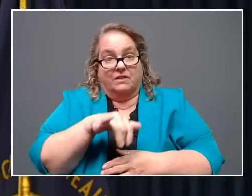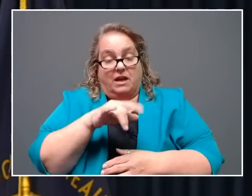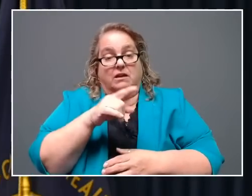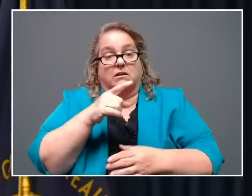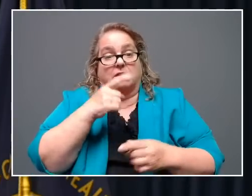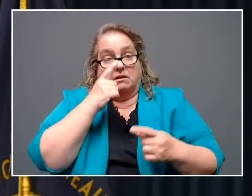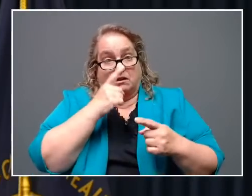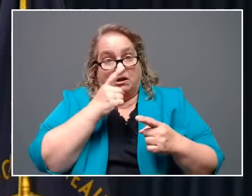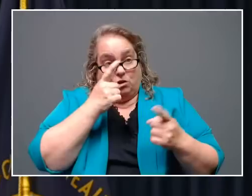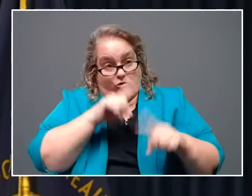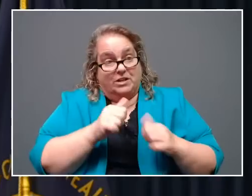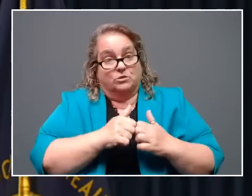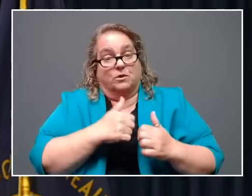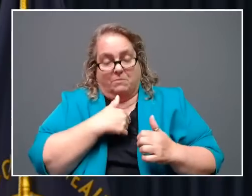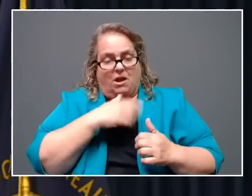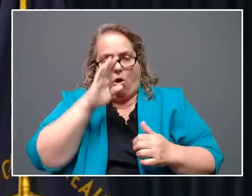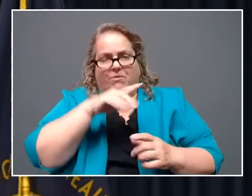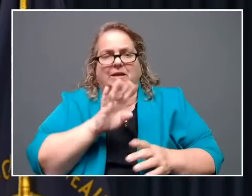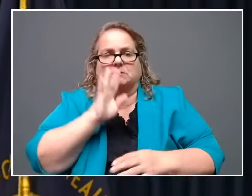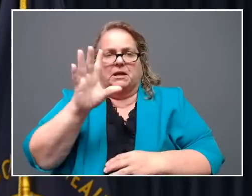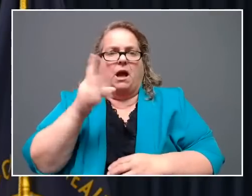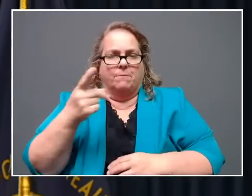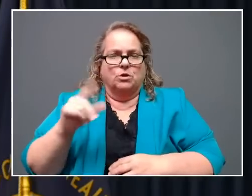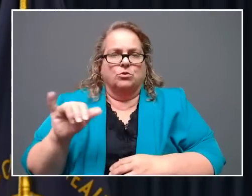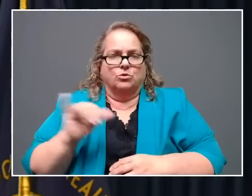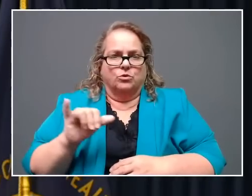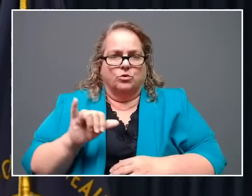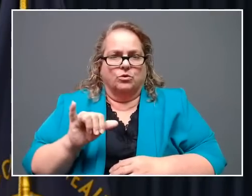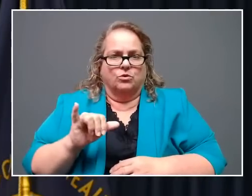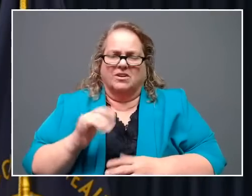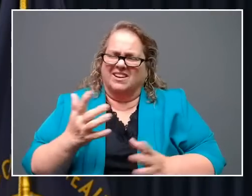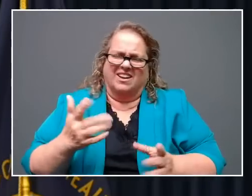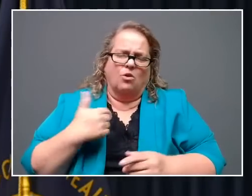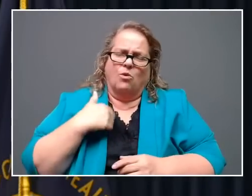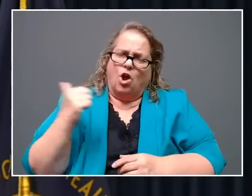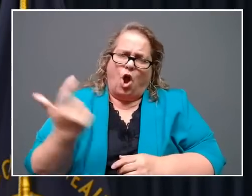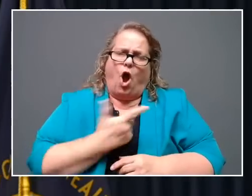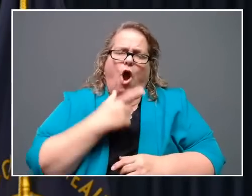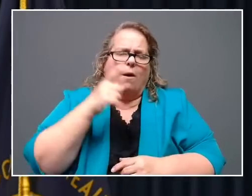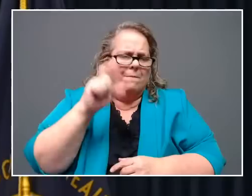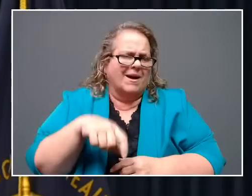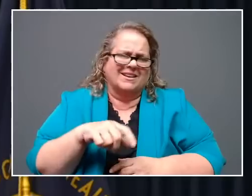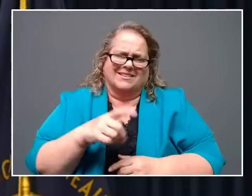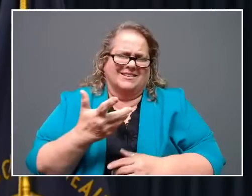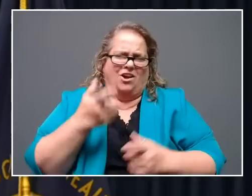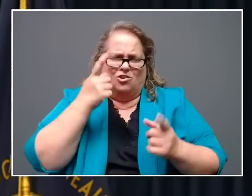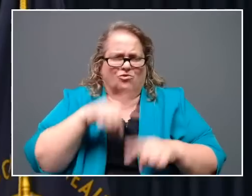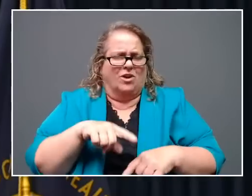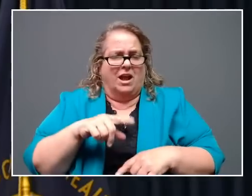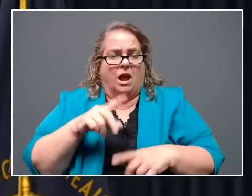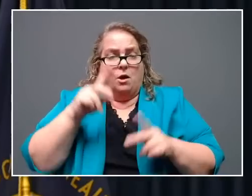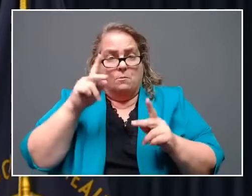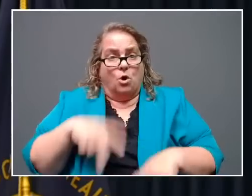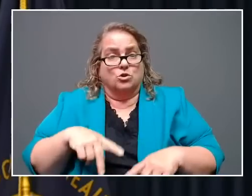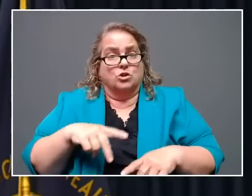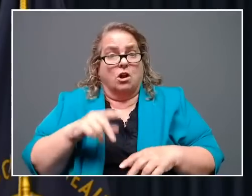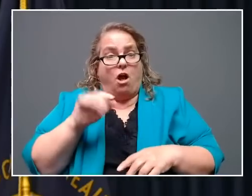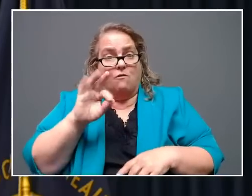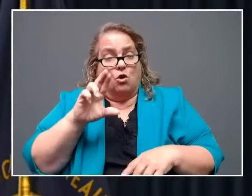Again, let's in the very least all agree that a victim of rape or incest deserves options.